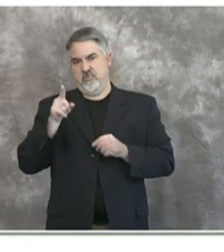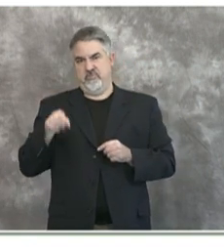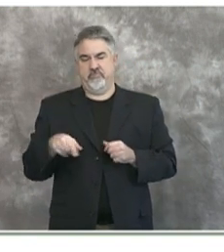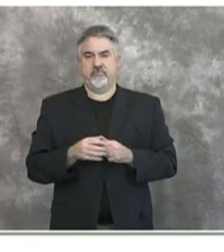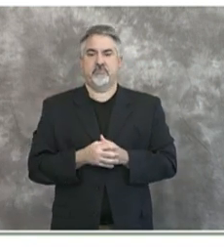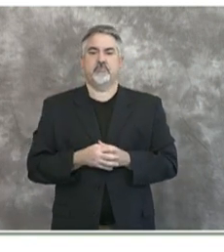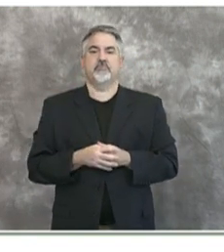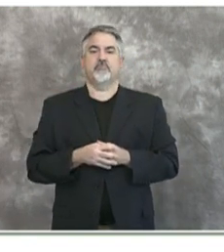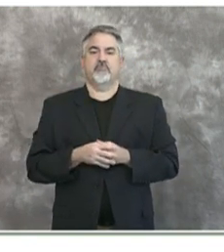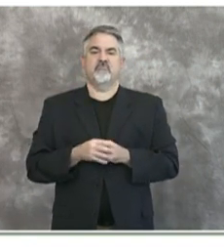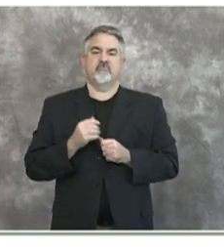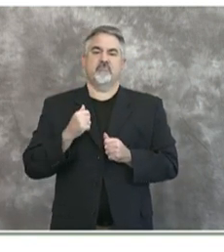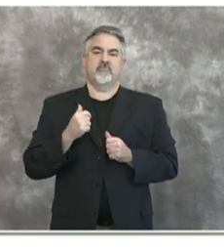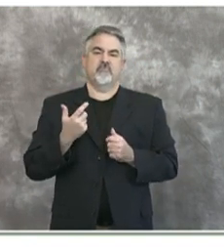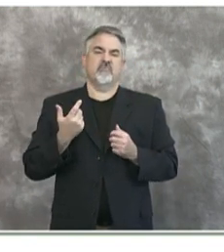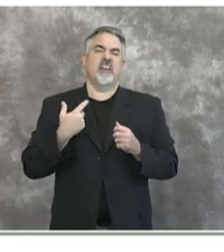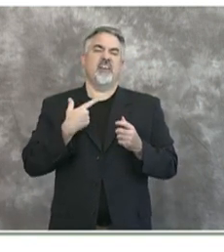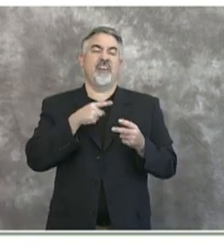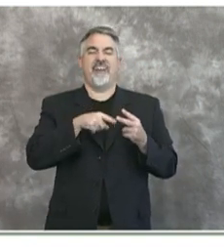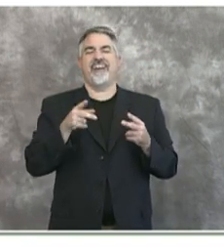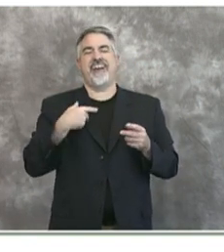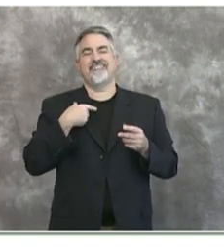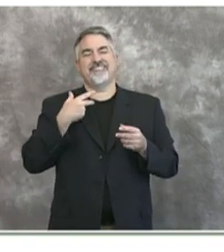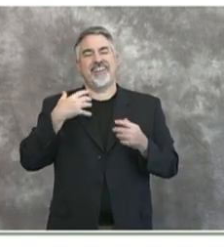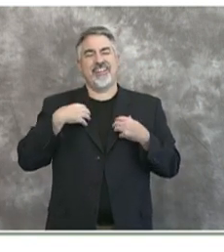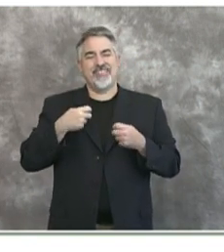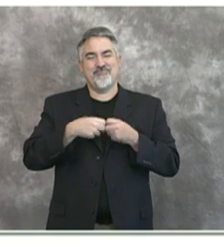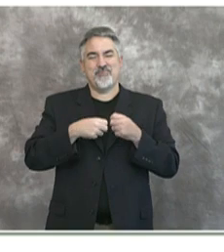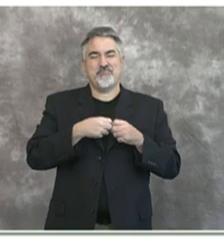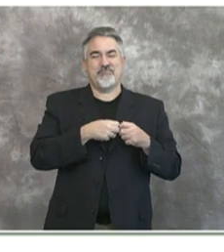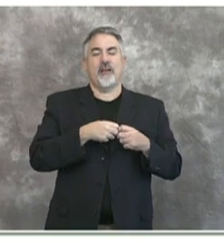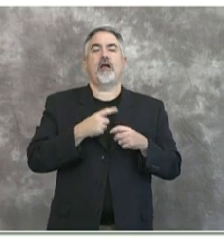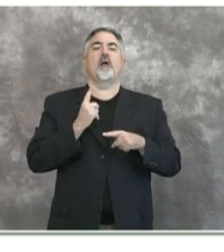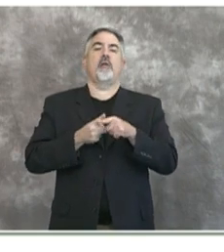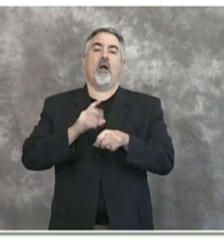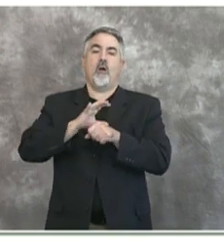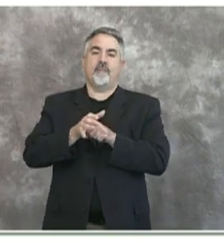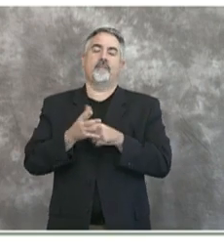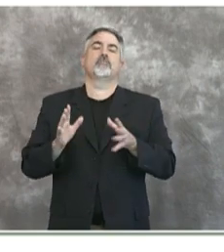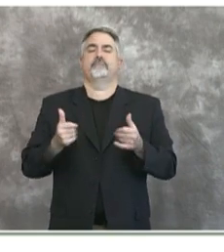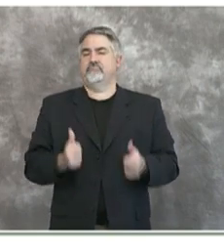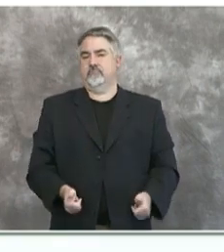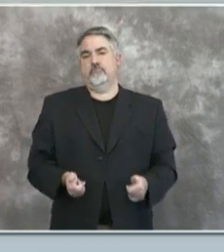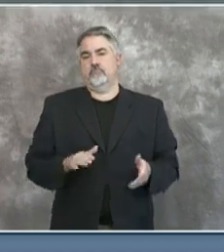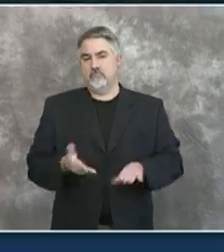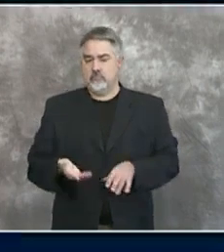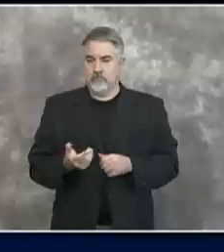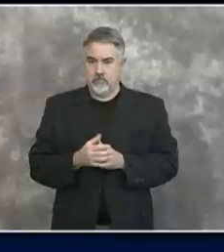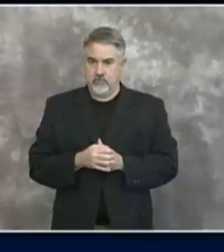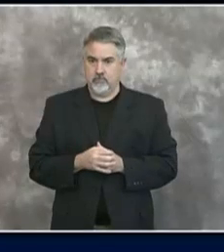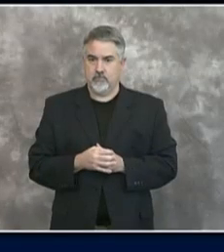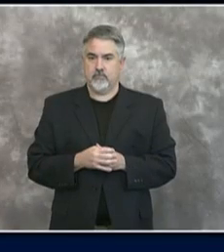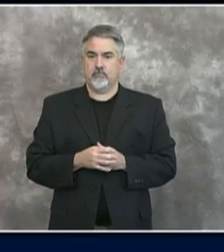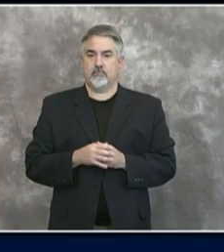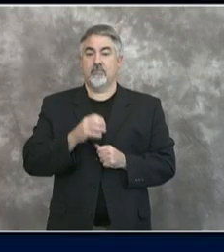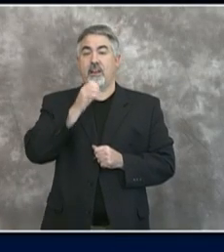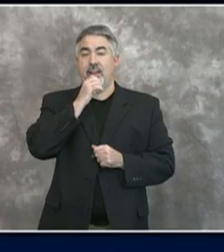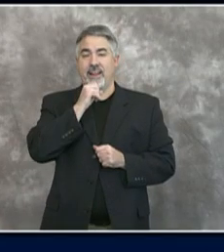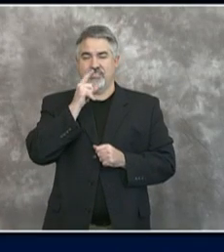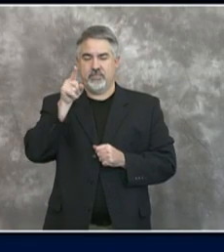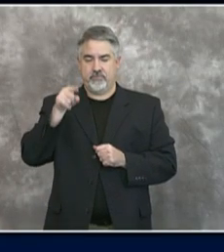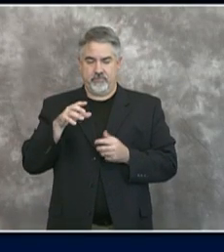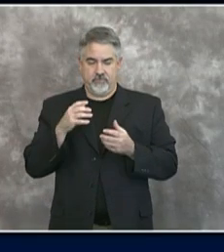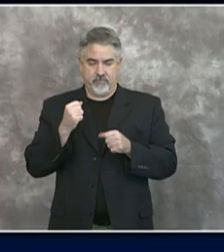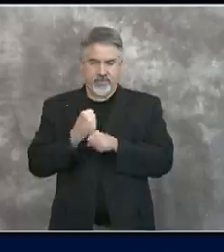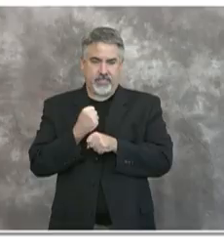conditions. Of the 2,643 cases that we are reporting today, the age range remains from